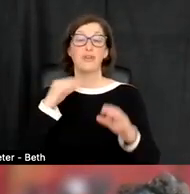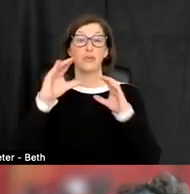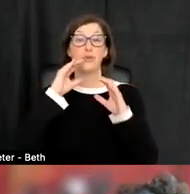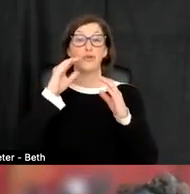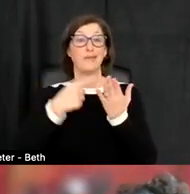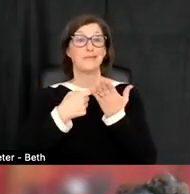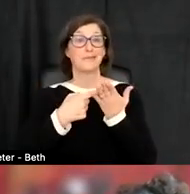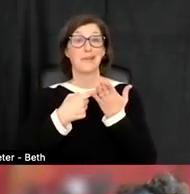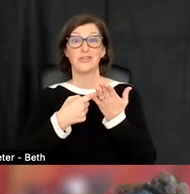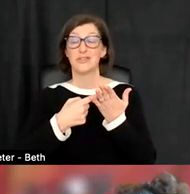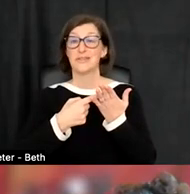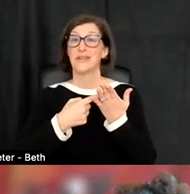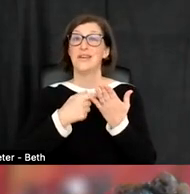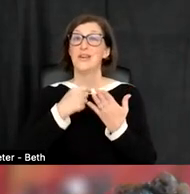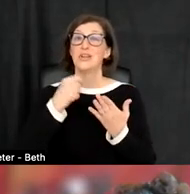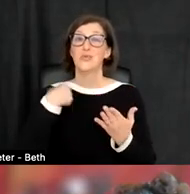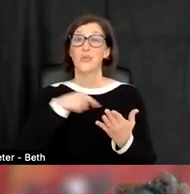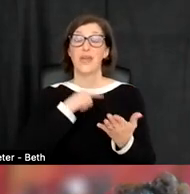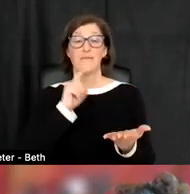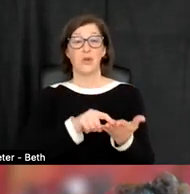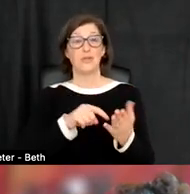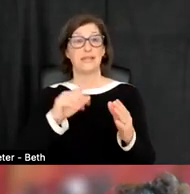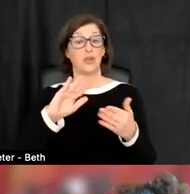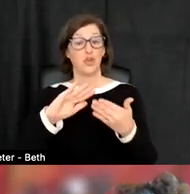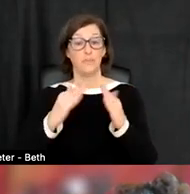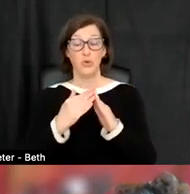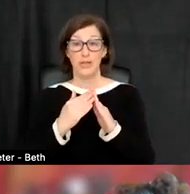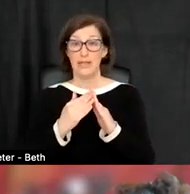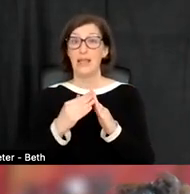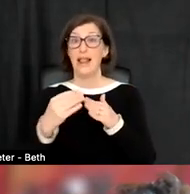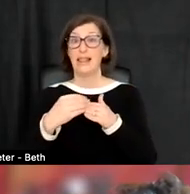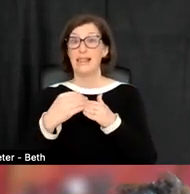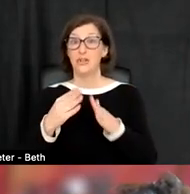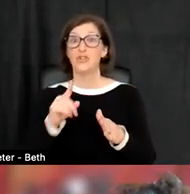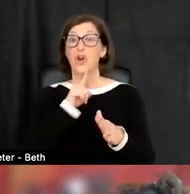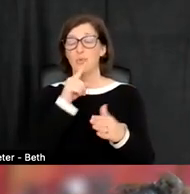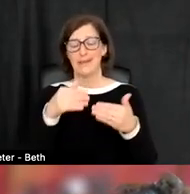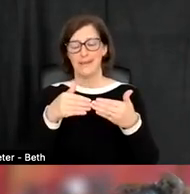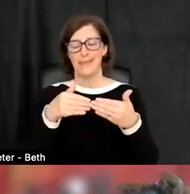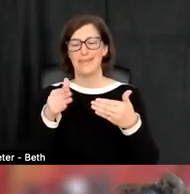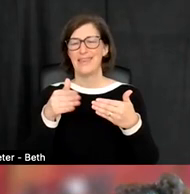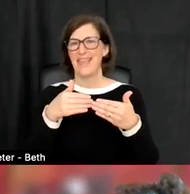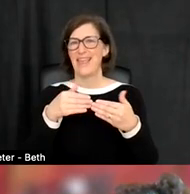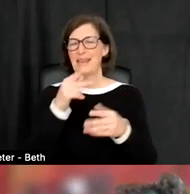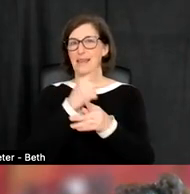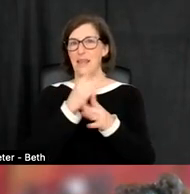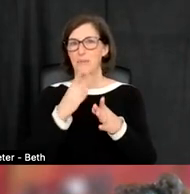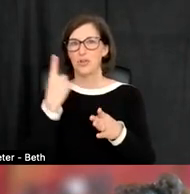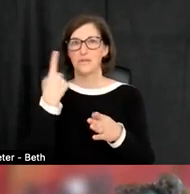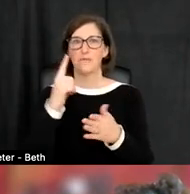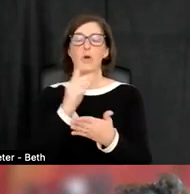also notice that the communities, they are the gate, the community leaders are the gate keepers of some of